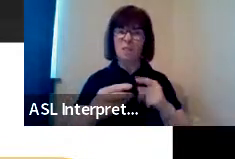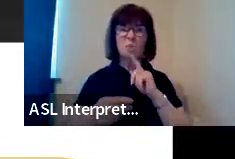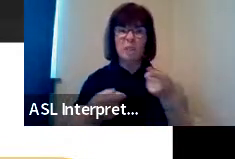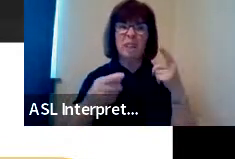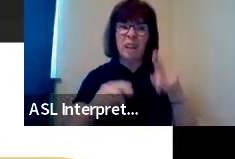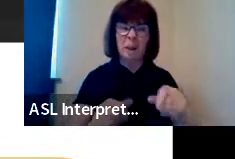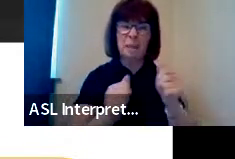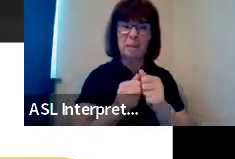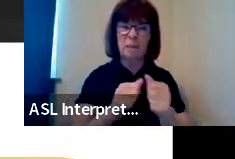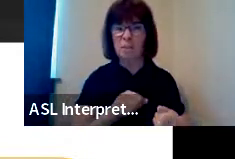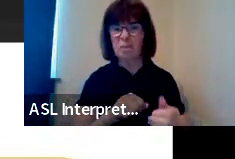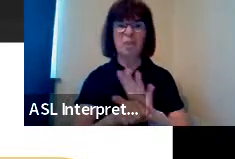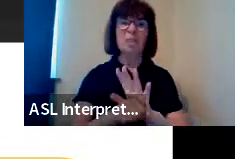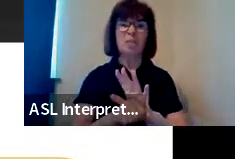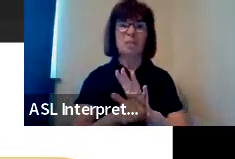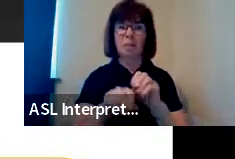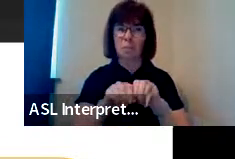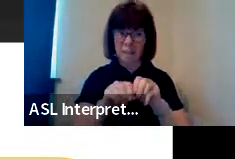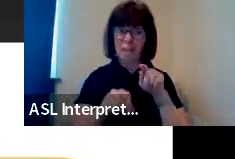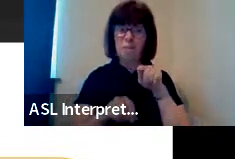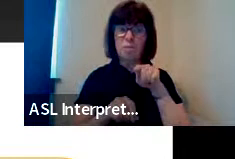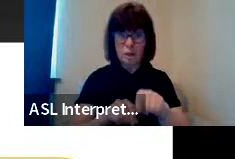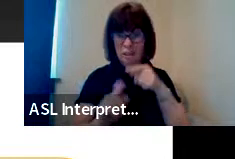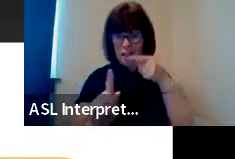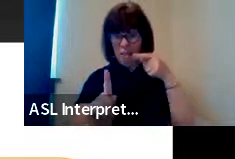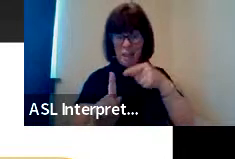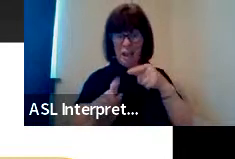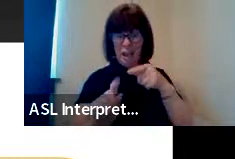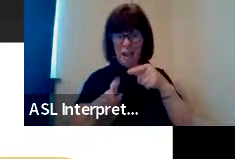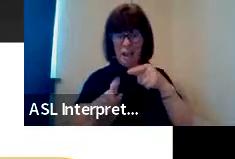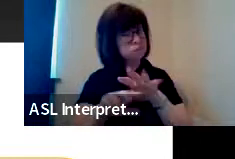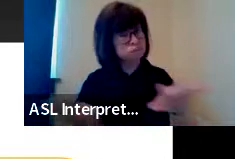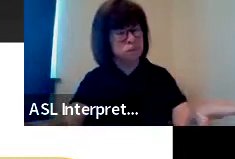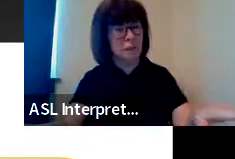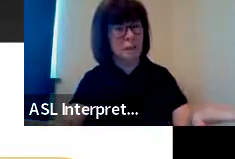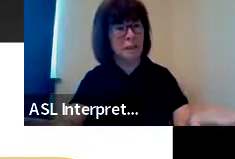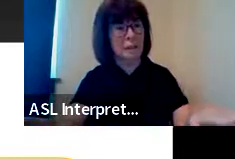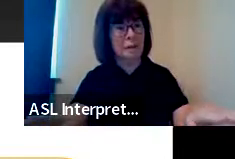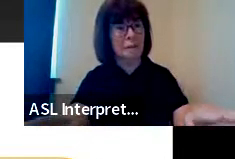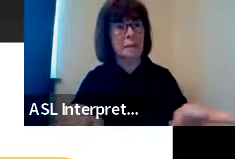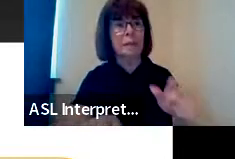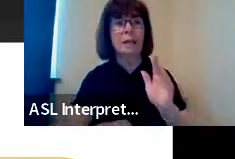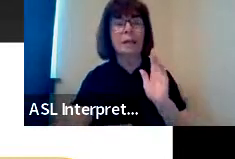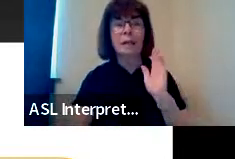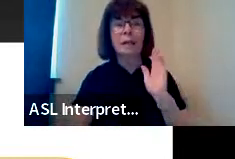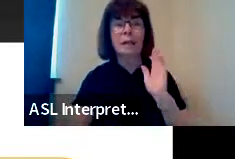The virus is spreading, and it's going to be consequential with